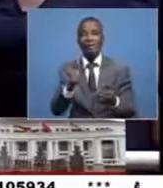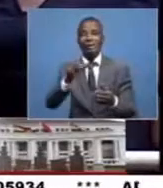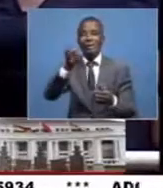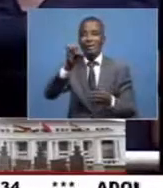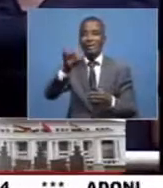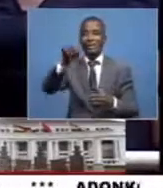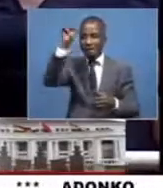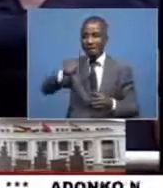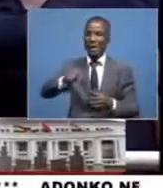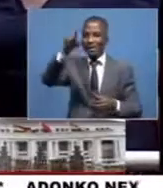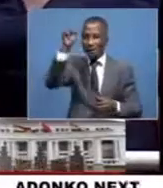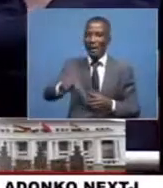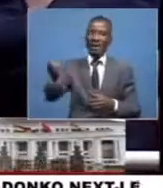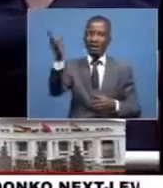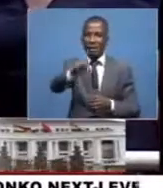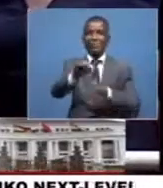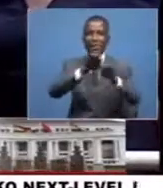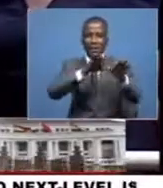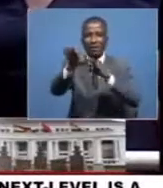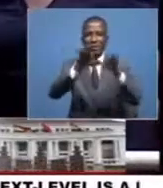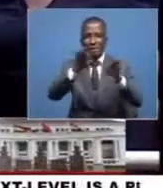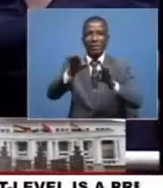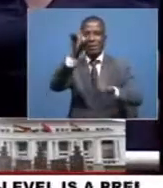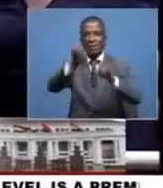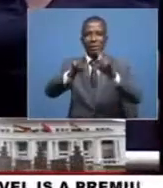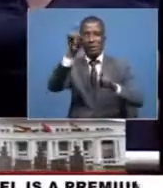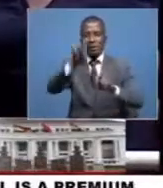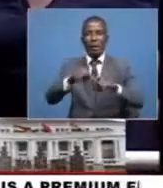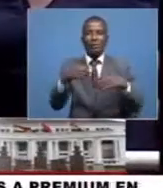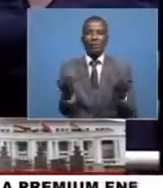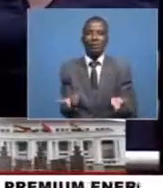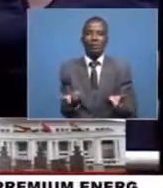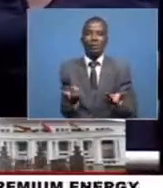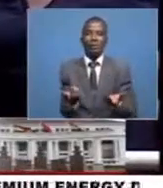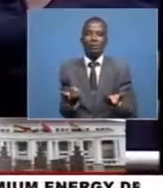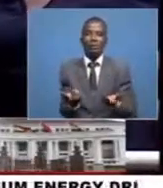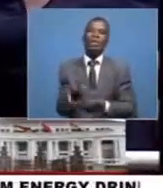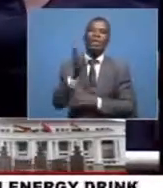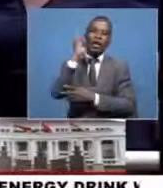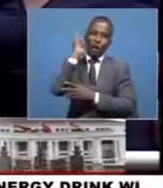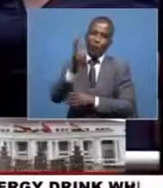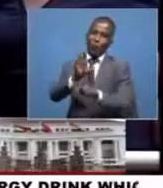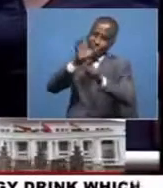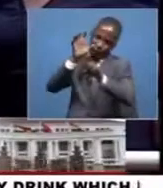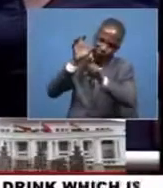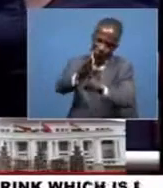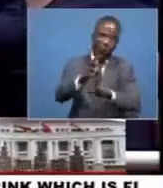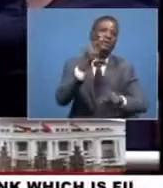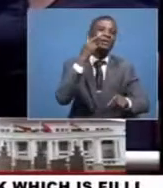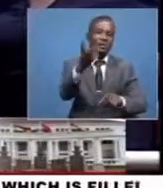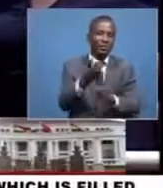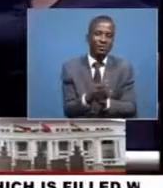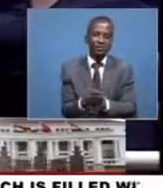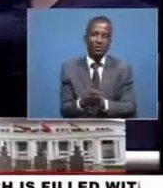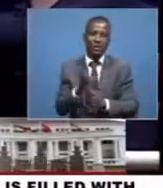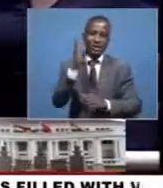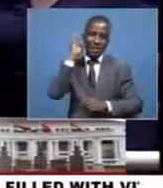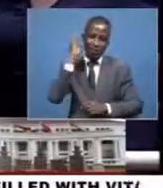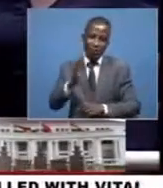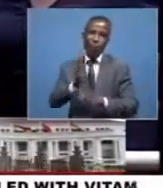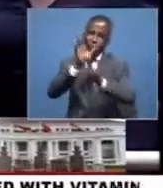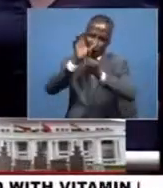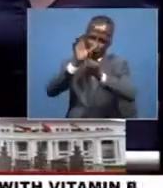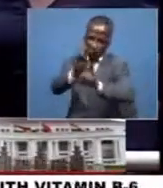all means, respond to certain questions. And we will insist. We'll cross that bridge. But I believe that the